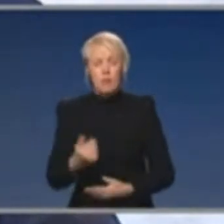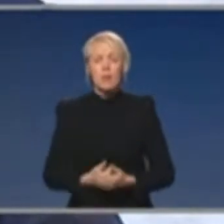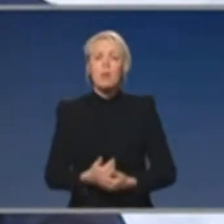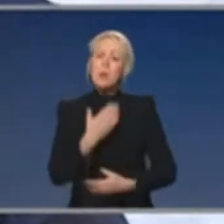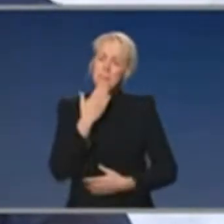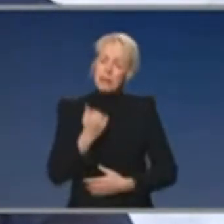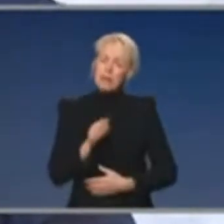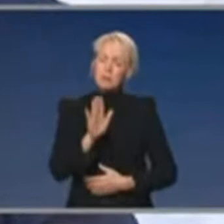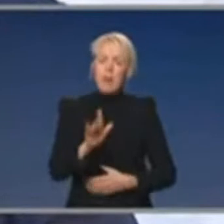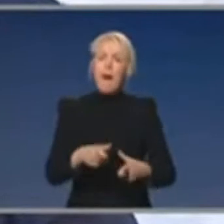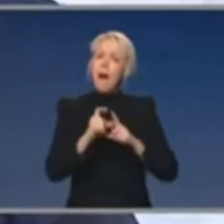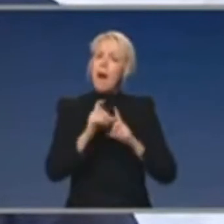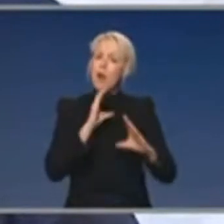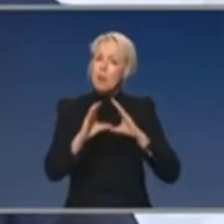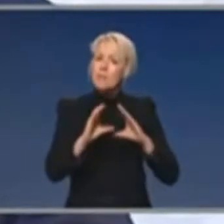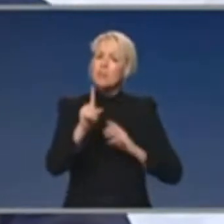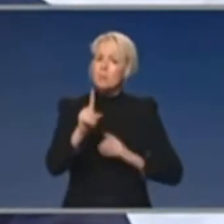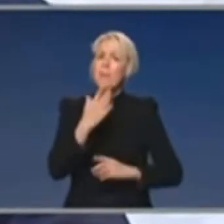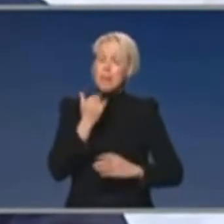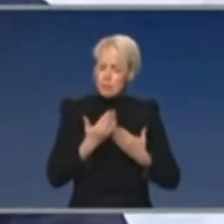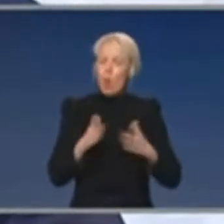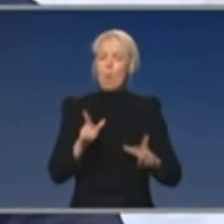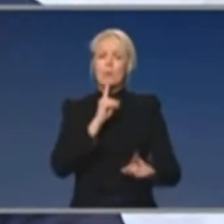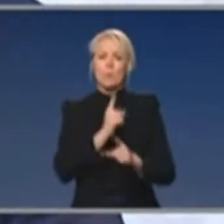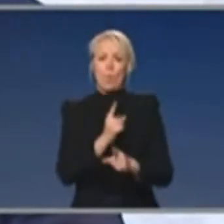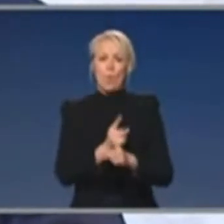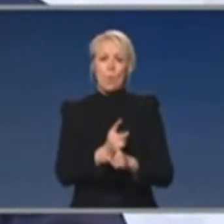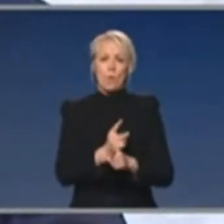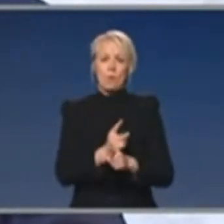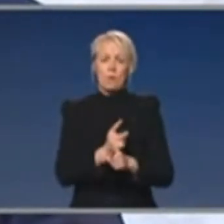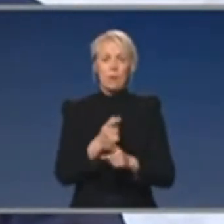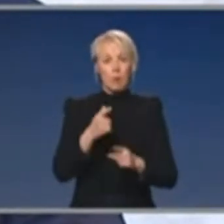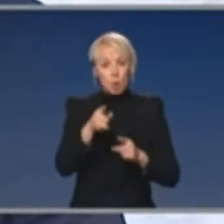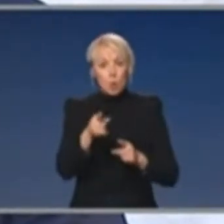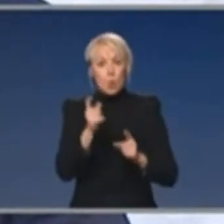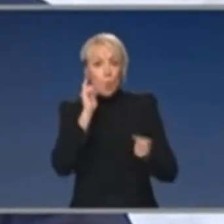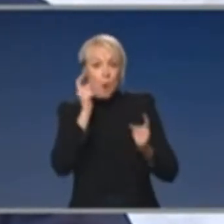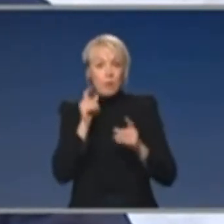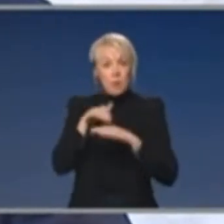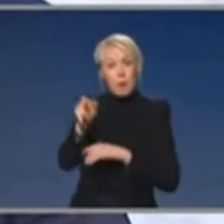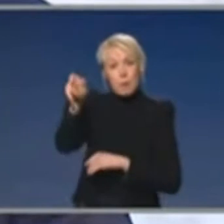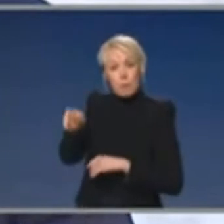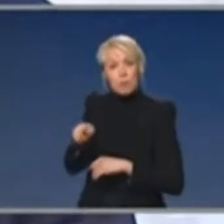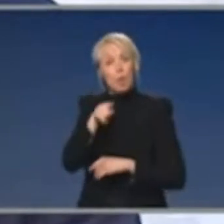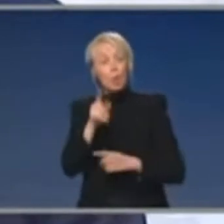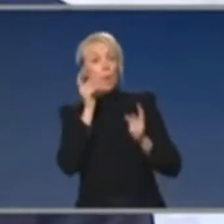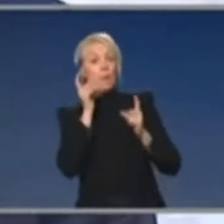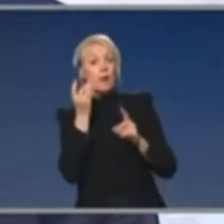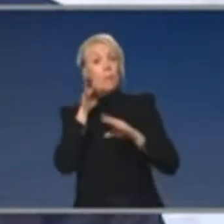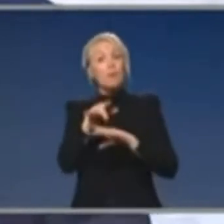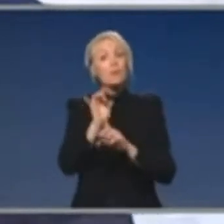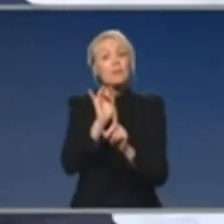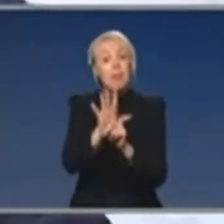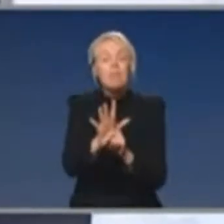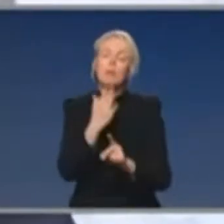to have those open conversations. Be clear if you're feeling vulnerable. Let people know. We're all there to help. They're there to help